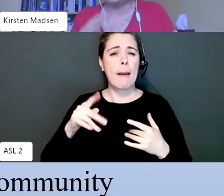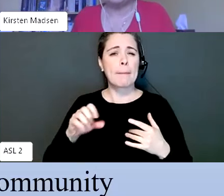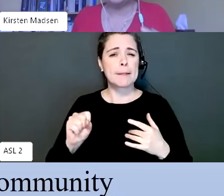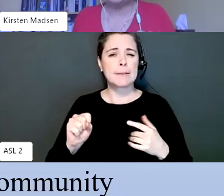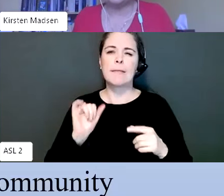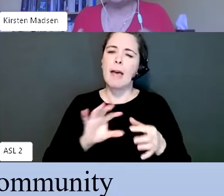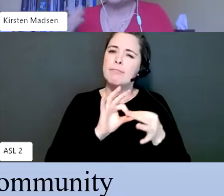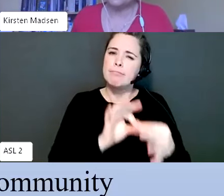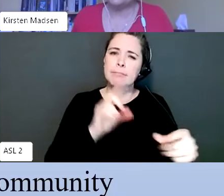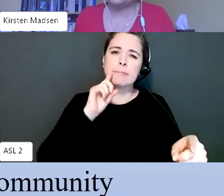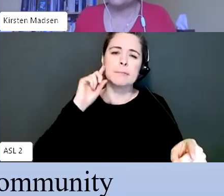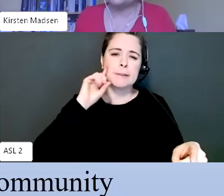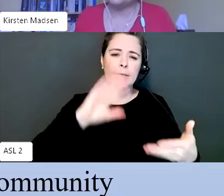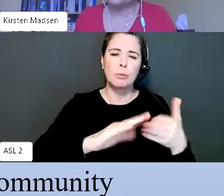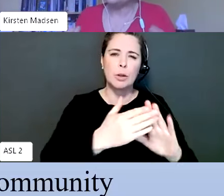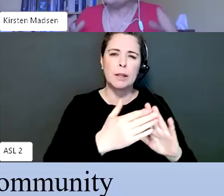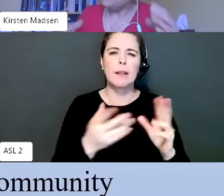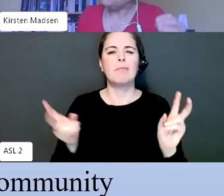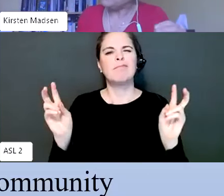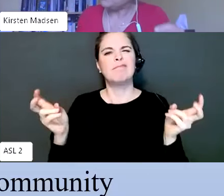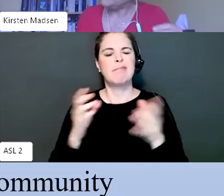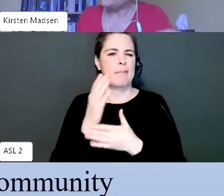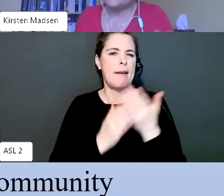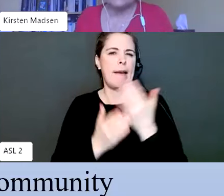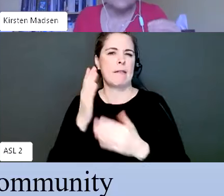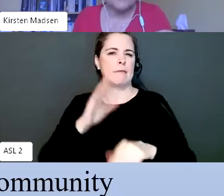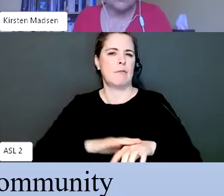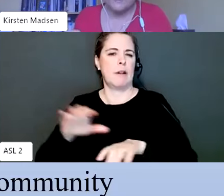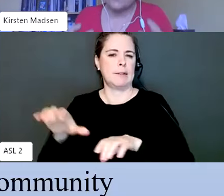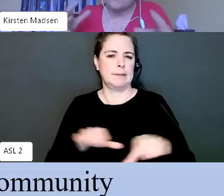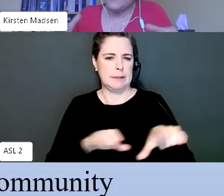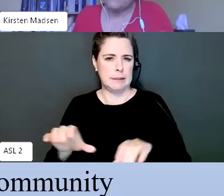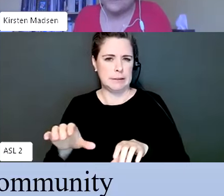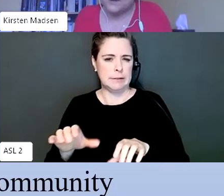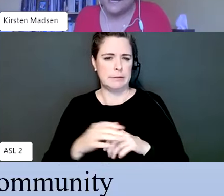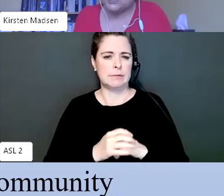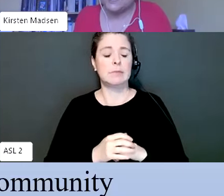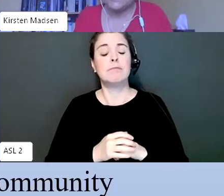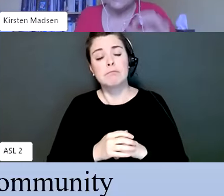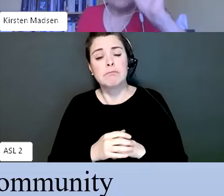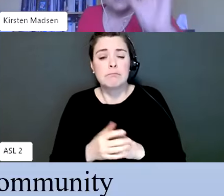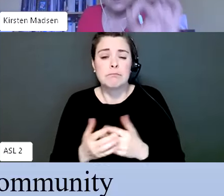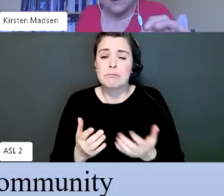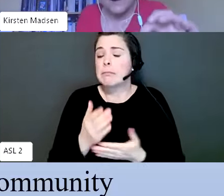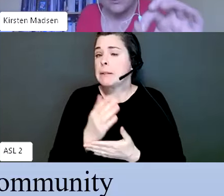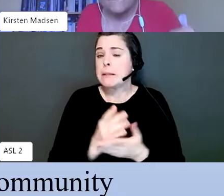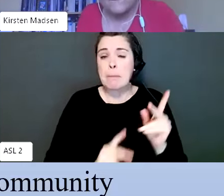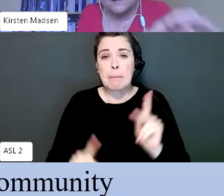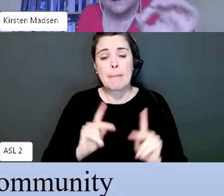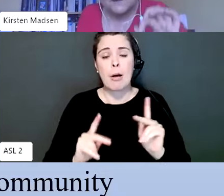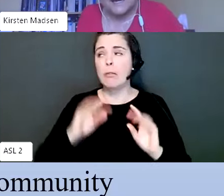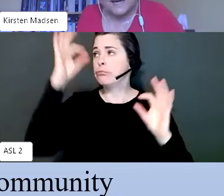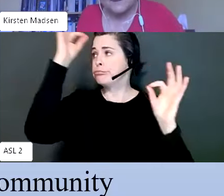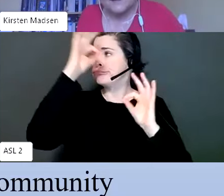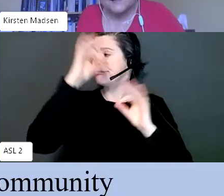we also know from an awareness raising perspective, people may not necessarily be aware of the behavior they're engaging in, but they know how it feels